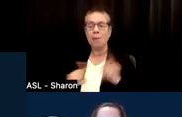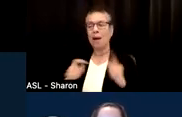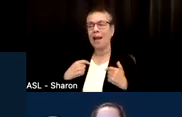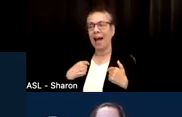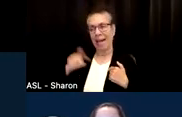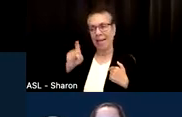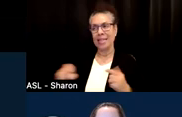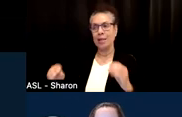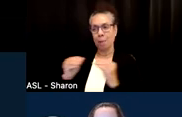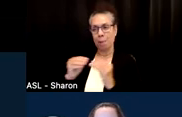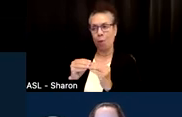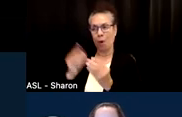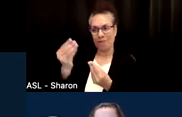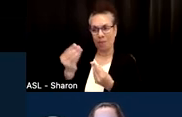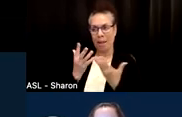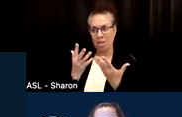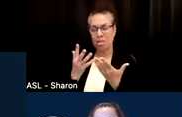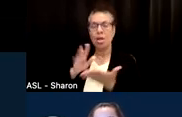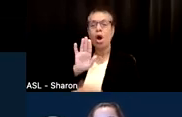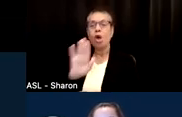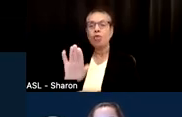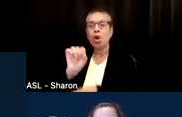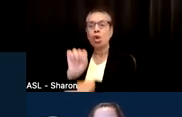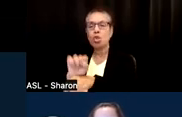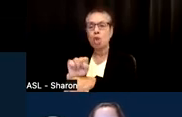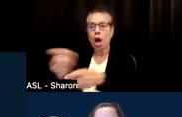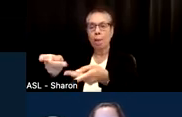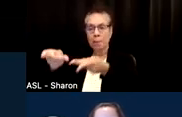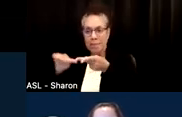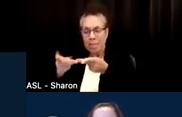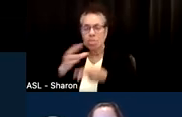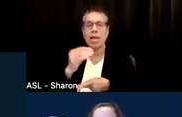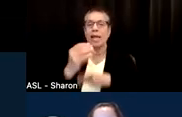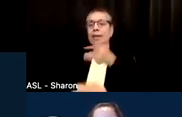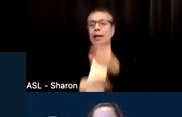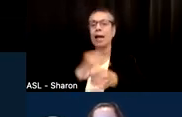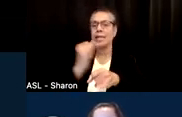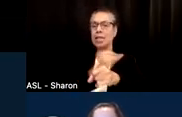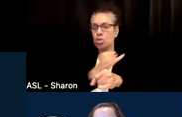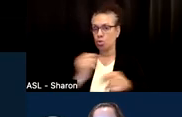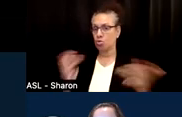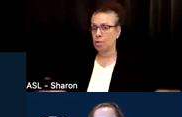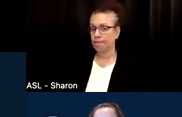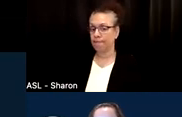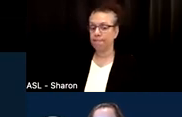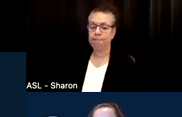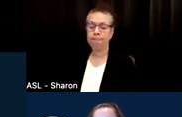more information as to the kind of position that they hold, as well as the industry in which they work, to know whether they're exempt under mass law.